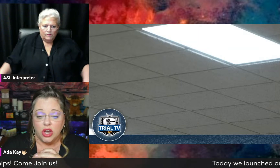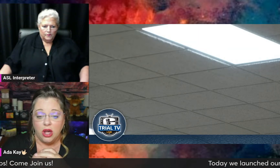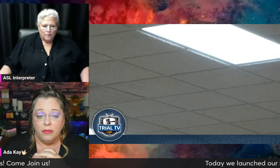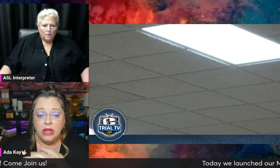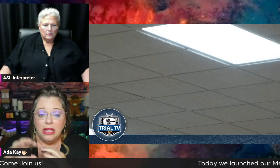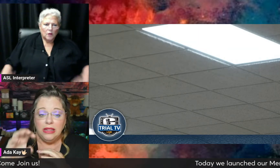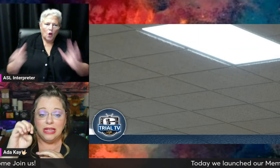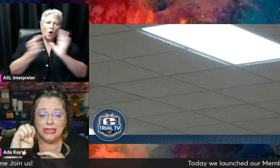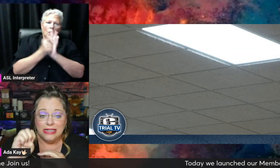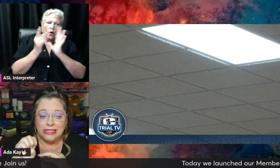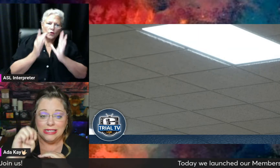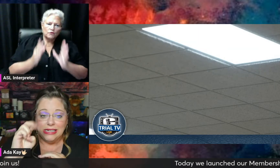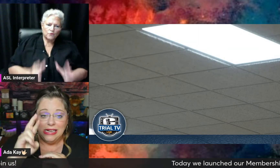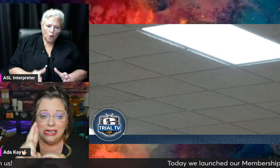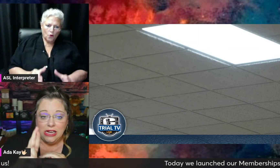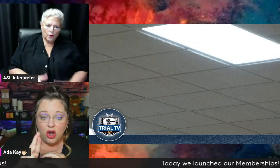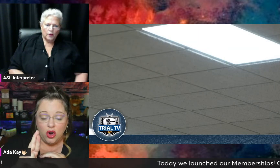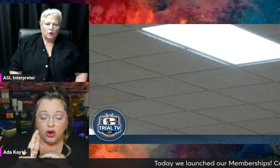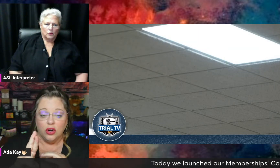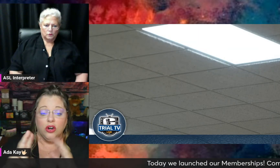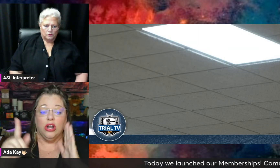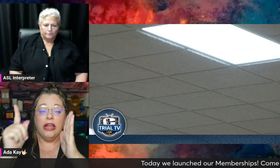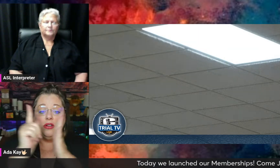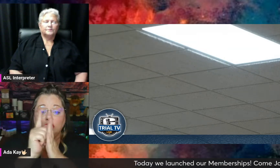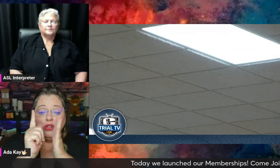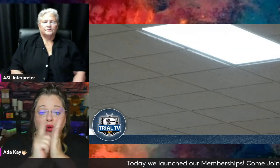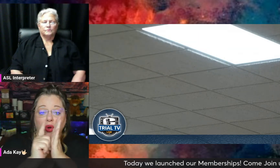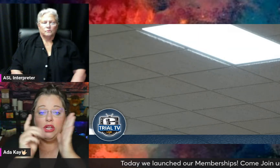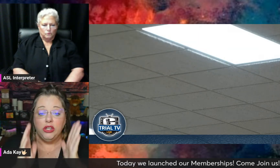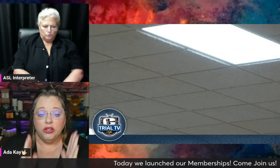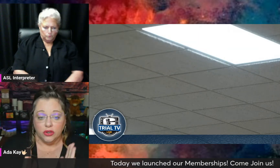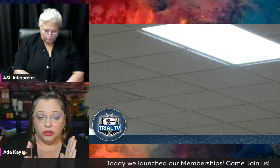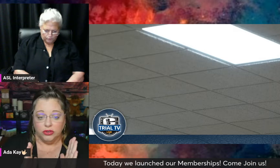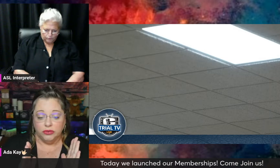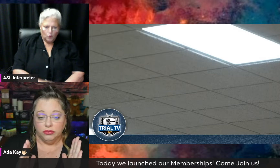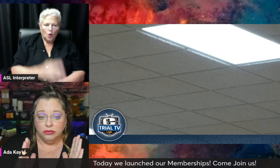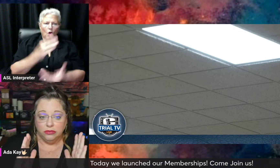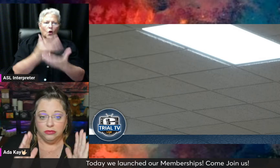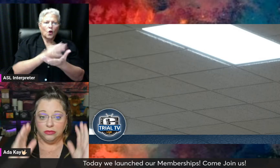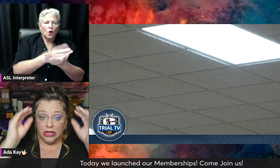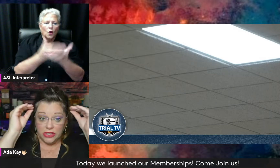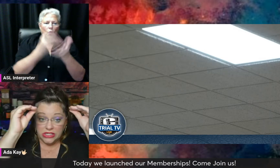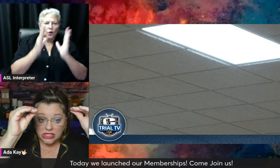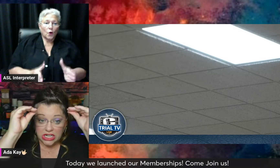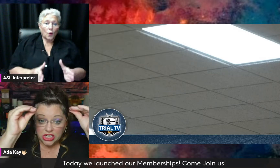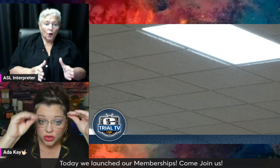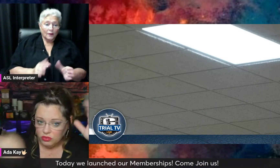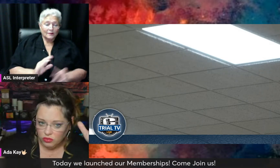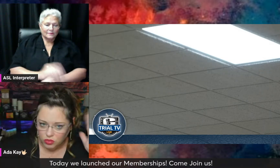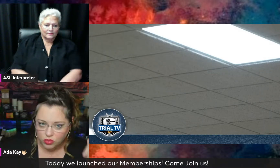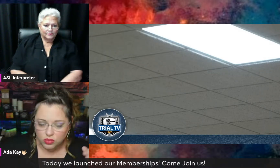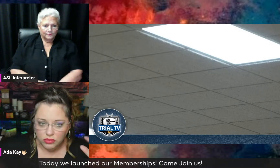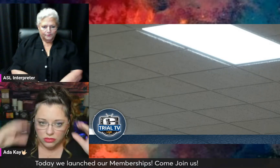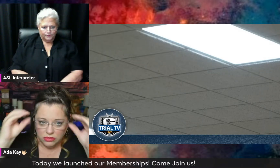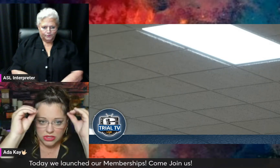their job that ends in ER, like lawyer. Now, this is